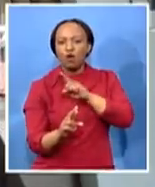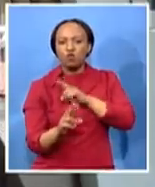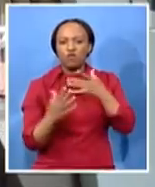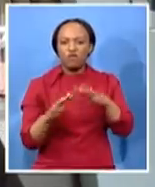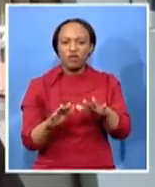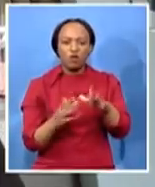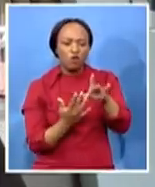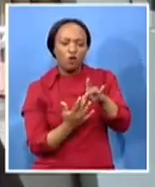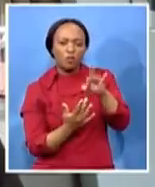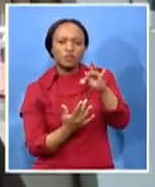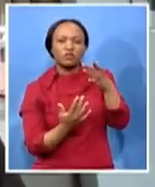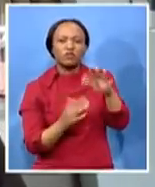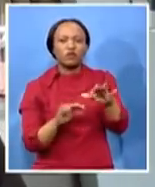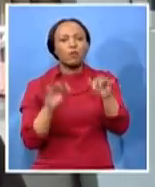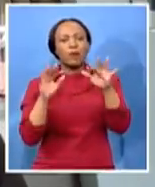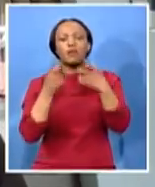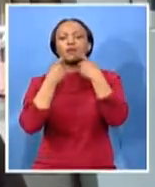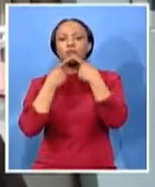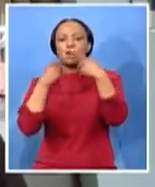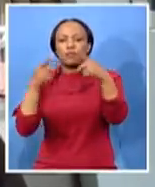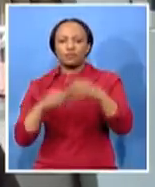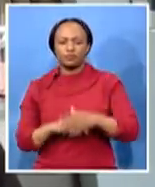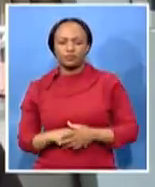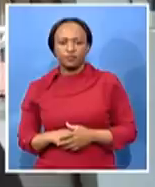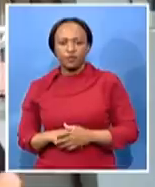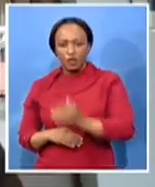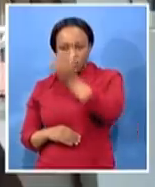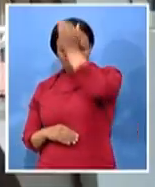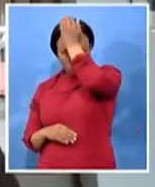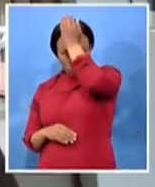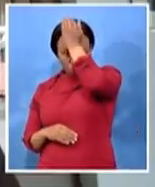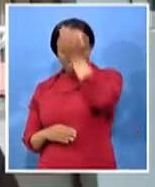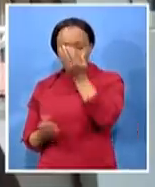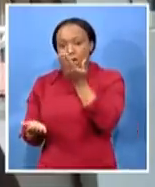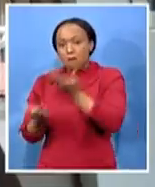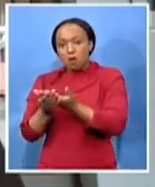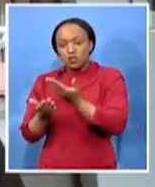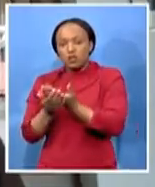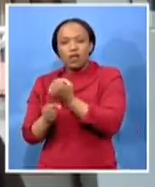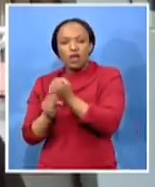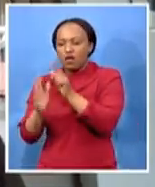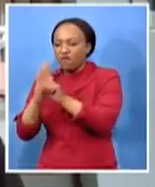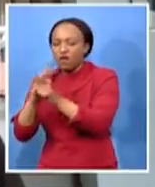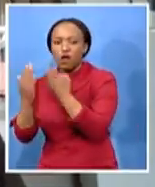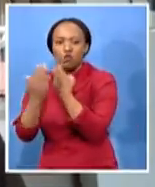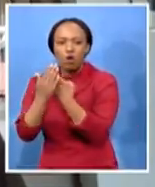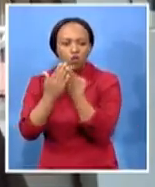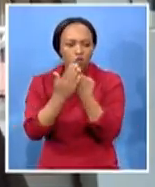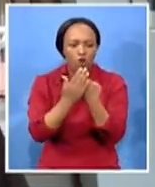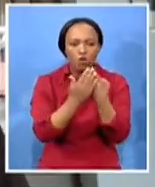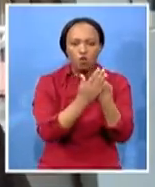Well, Jacob Zuma, he might have not knocked at the door, but you know, as I do, he's a wily politician.